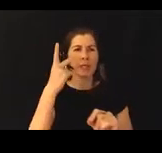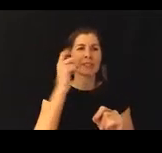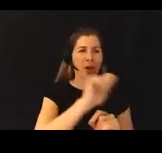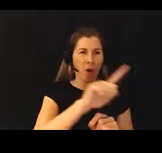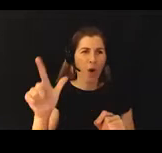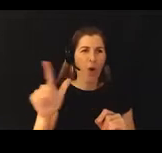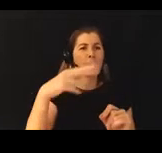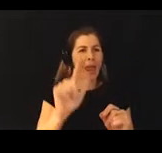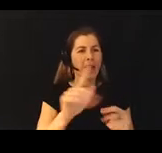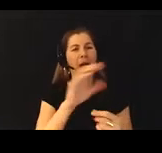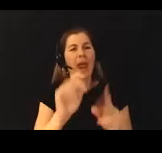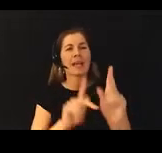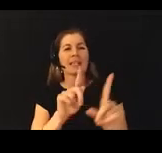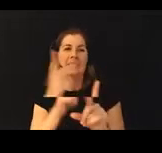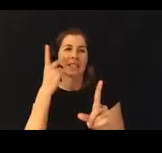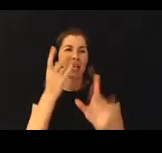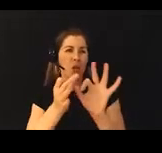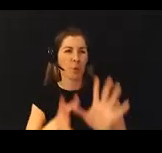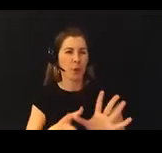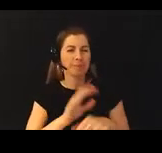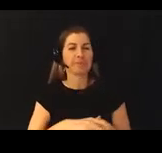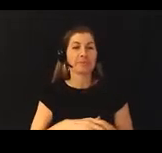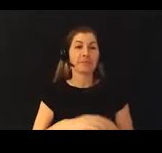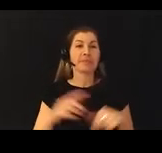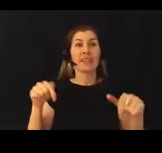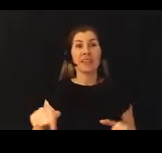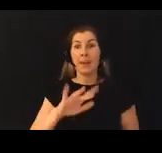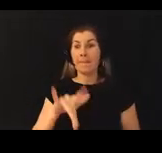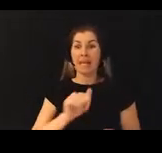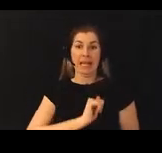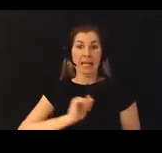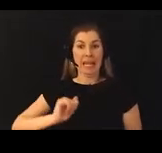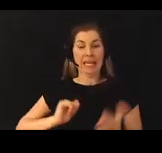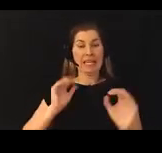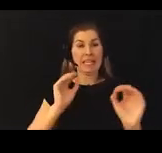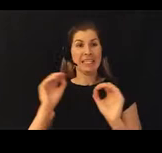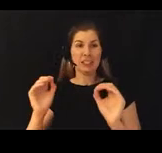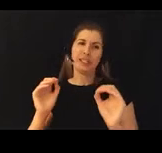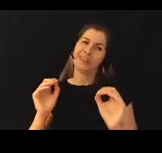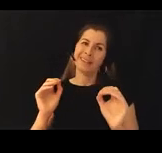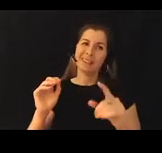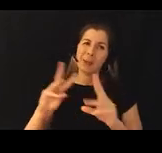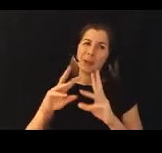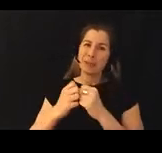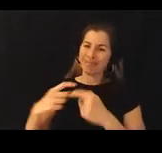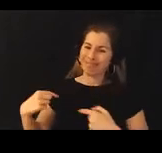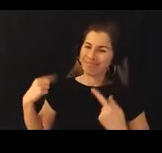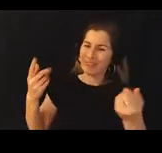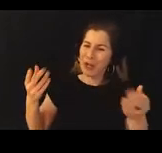interpreter. As the 2020 Mid-Atlantic Teaching Artists Virtual Retreat draws to an end,